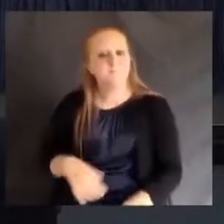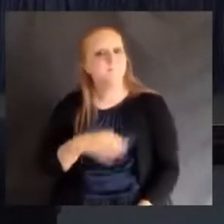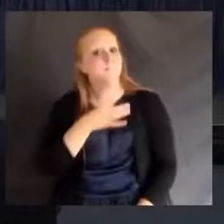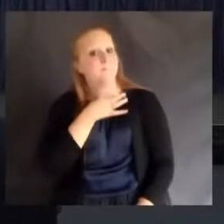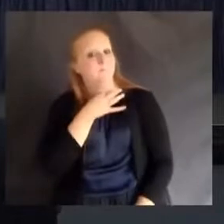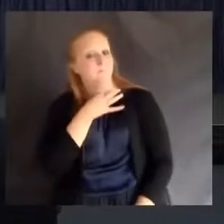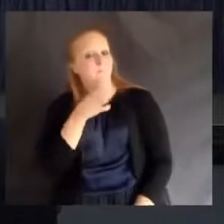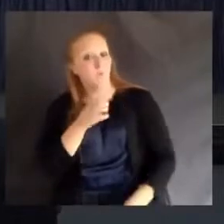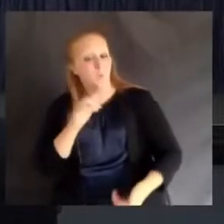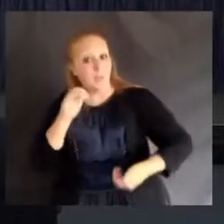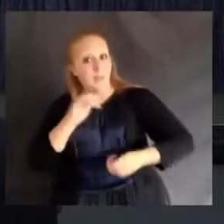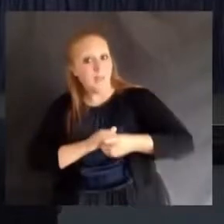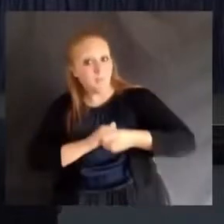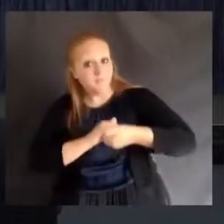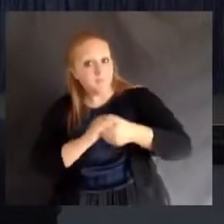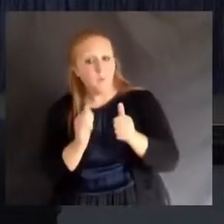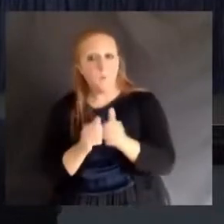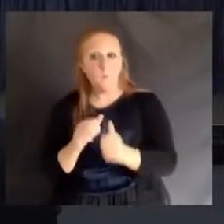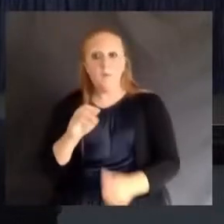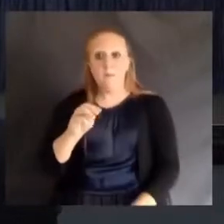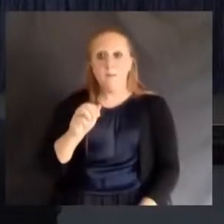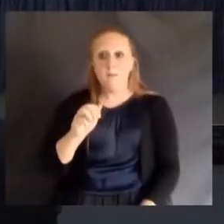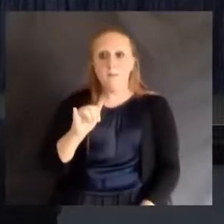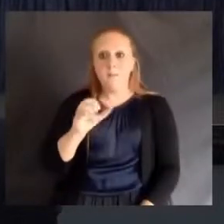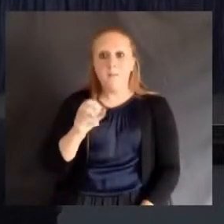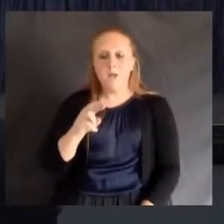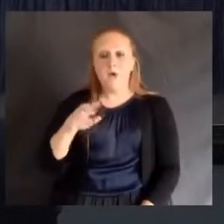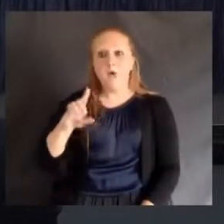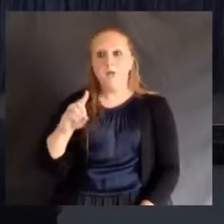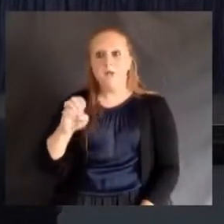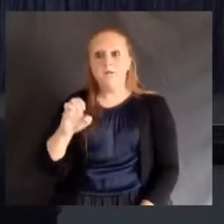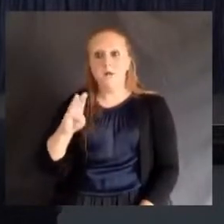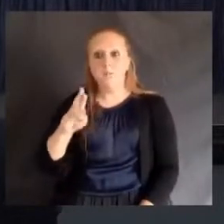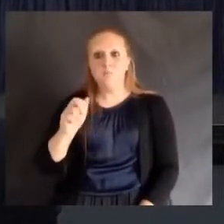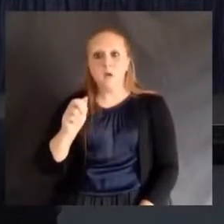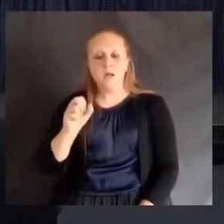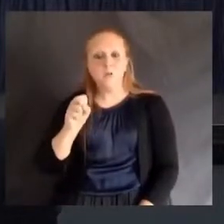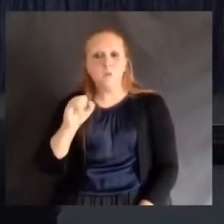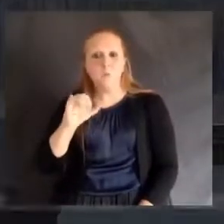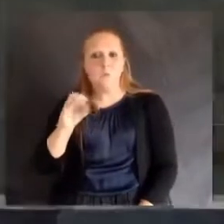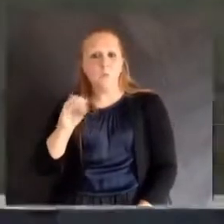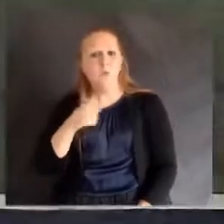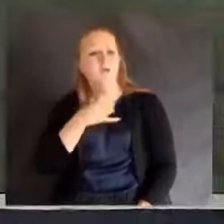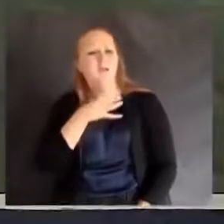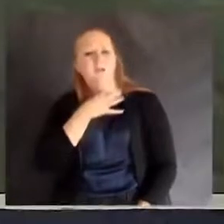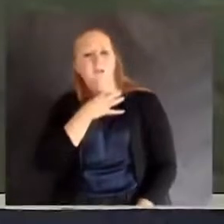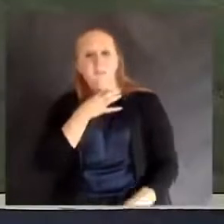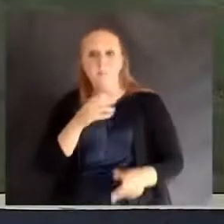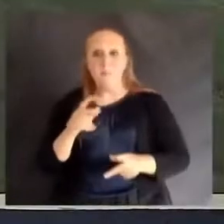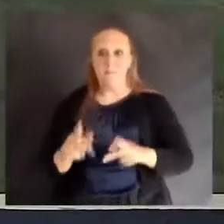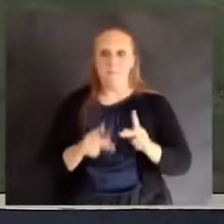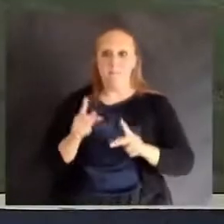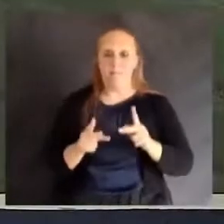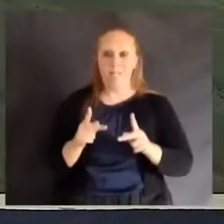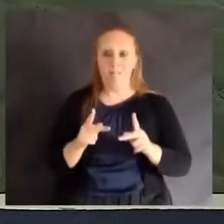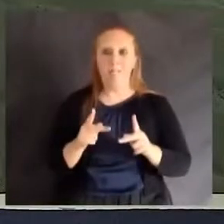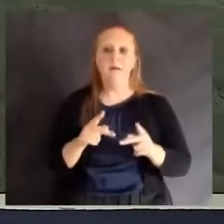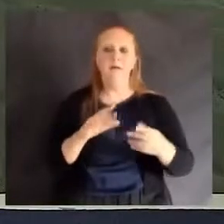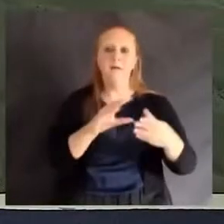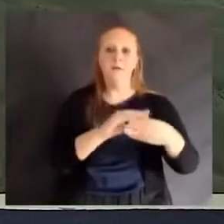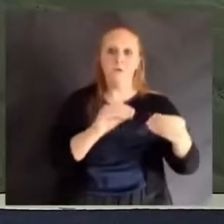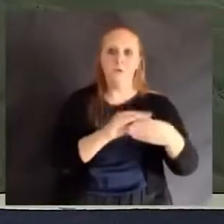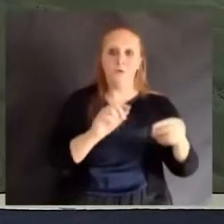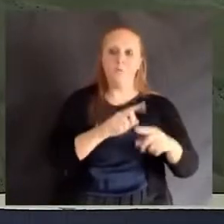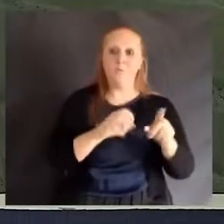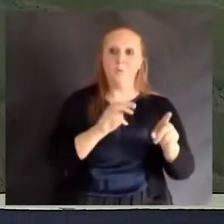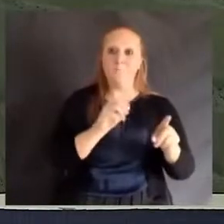Bill de Blasio, and do you have anything to say to parents who are exasperated when, again, they hear something from the mayor, and then they hear something that's contradictory from your office an hour later?